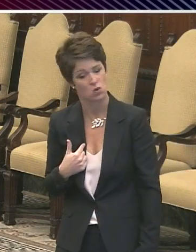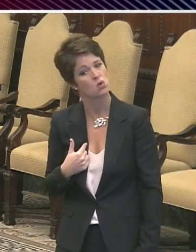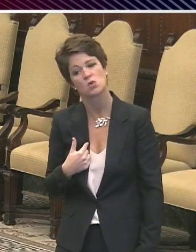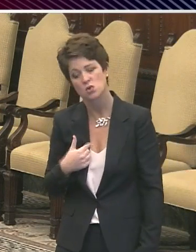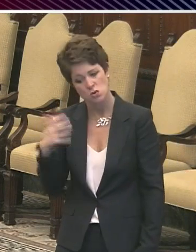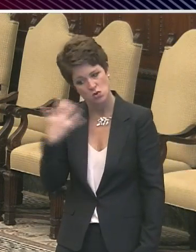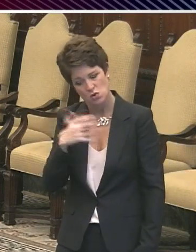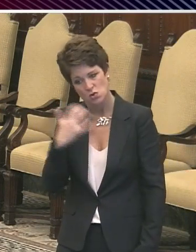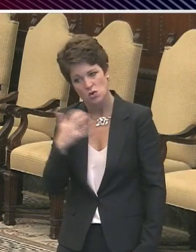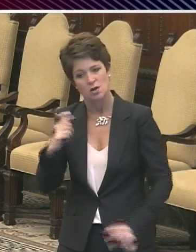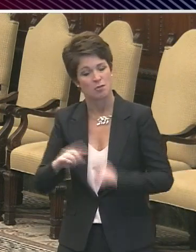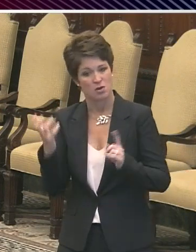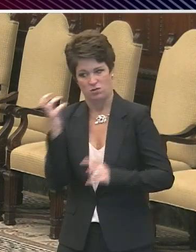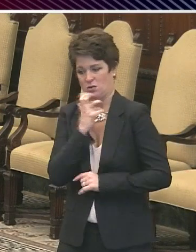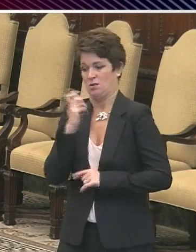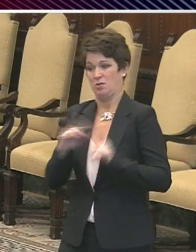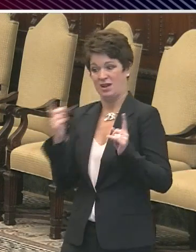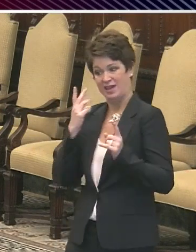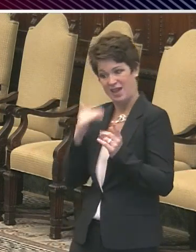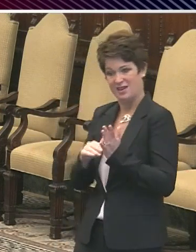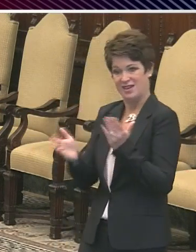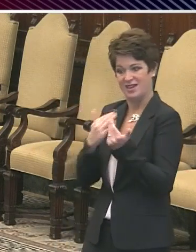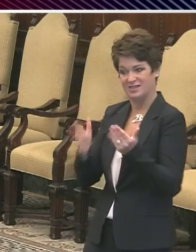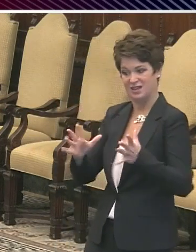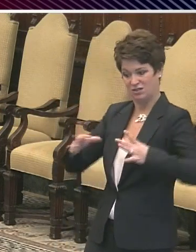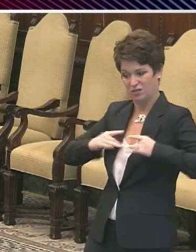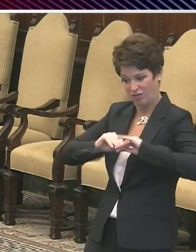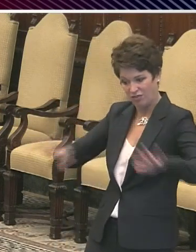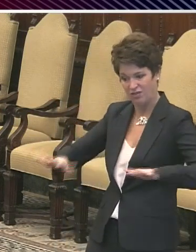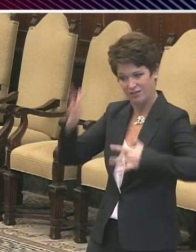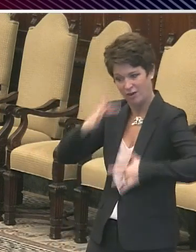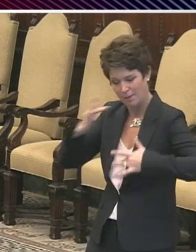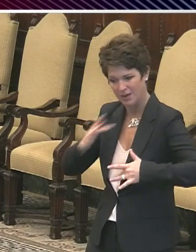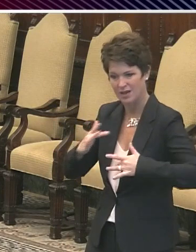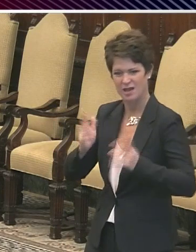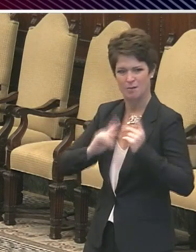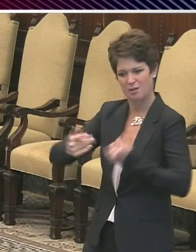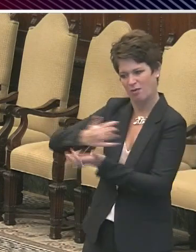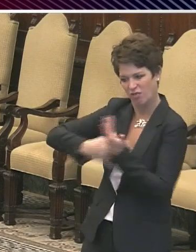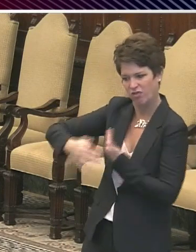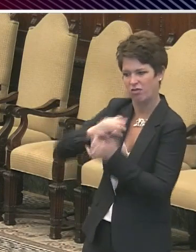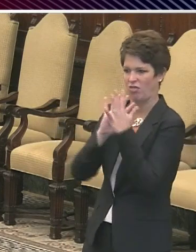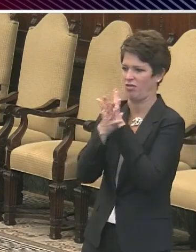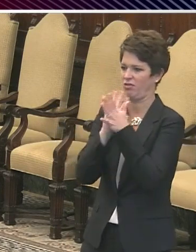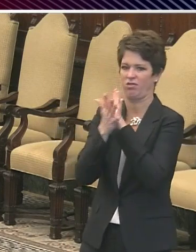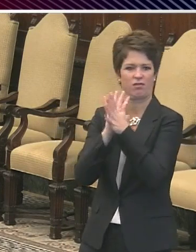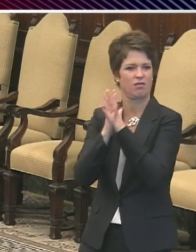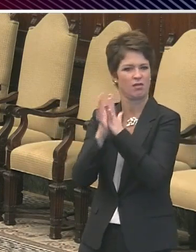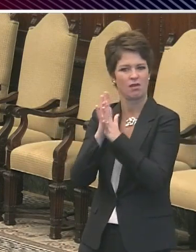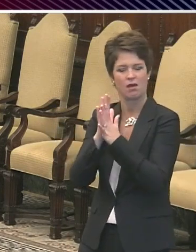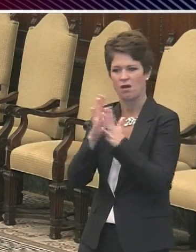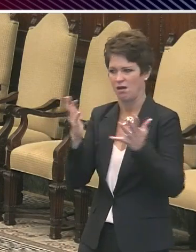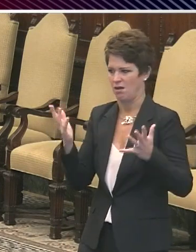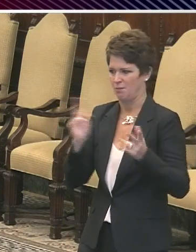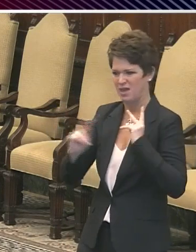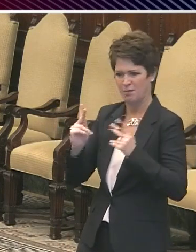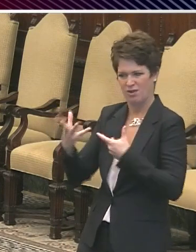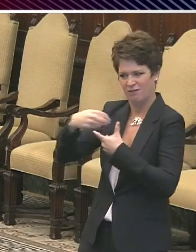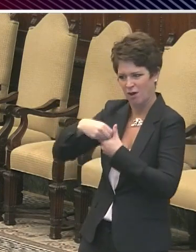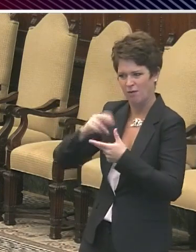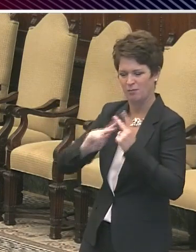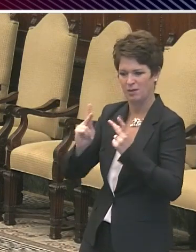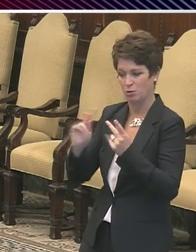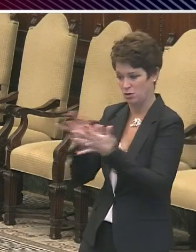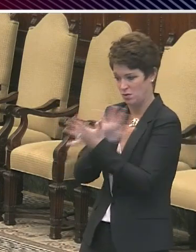what we know about the transmission of this virus, that kind of proximity is dangerous for those involved and for those they come in contact